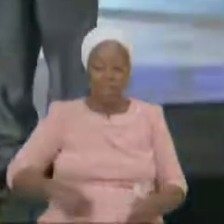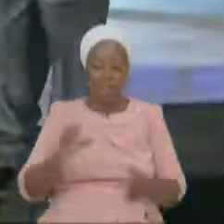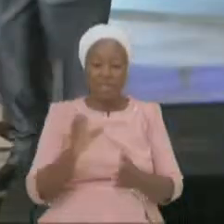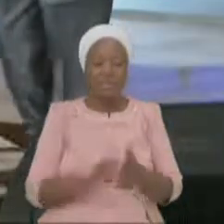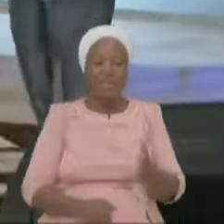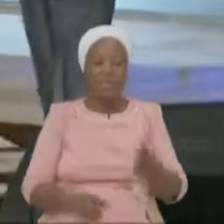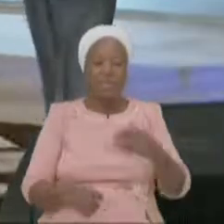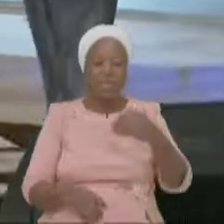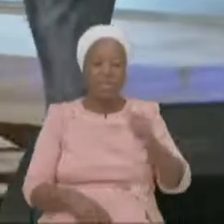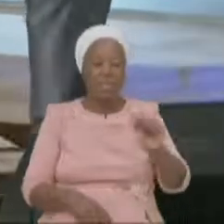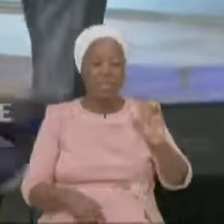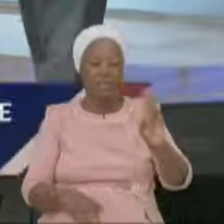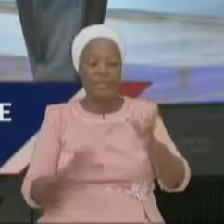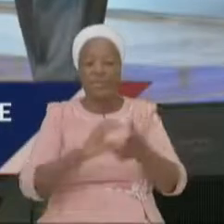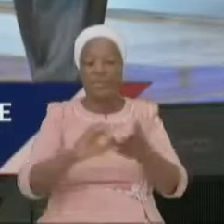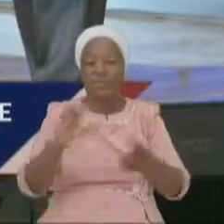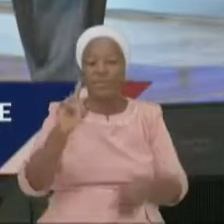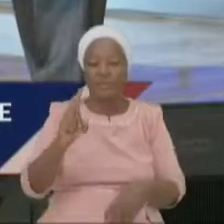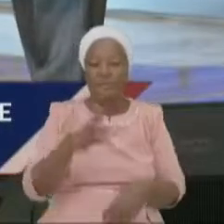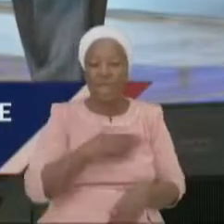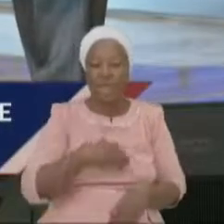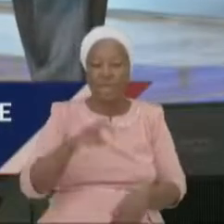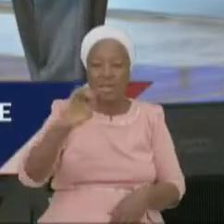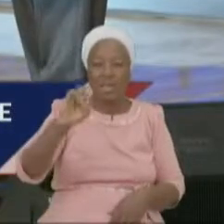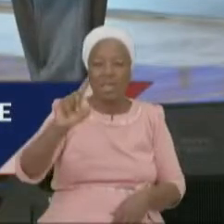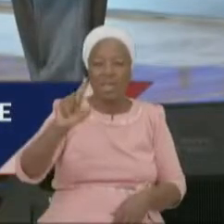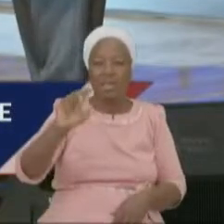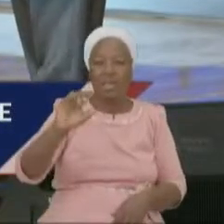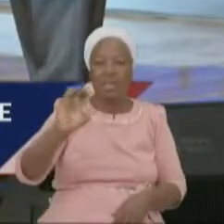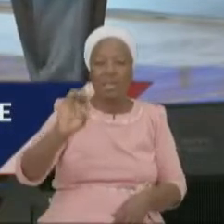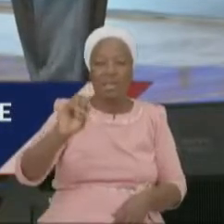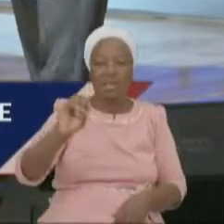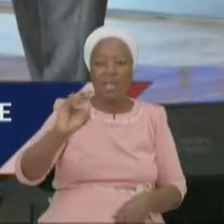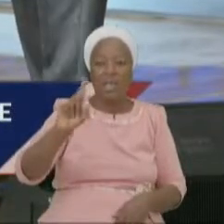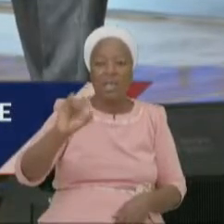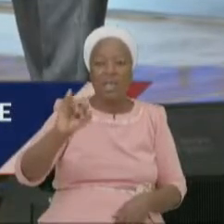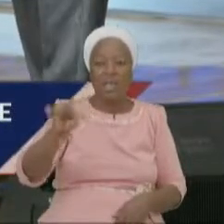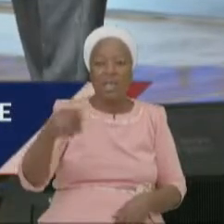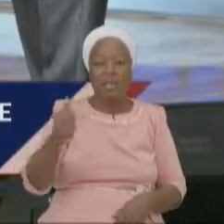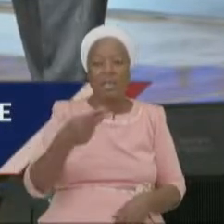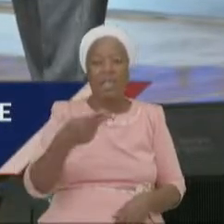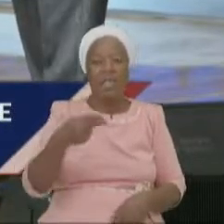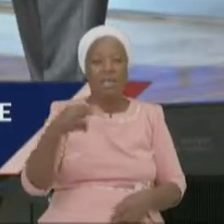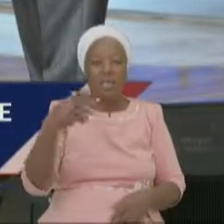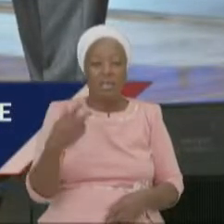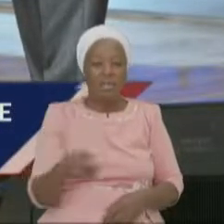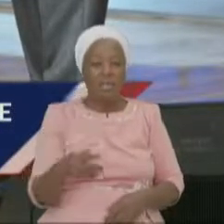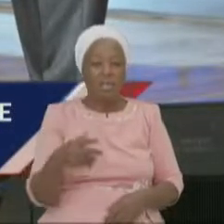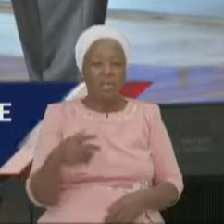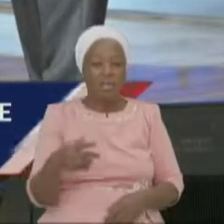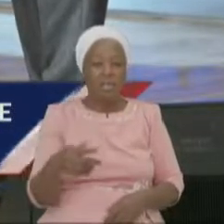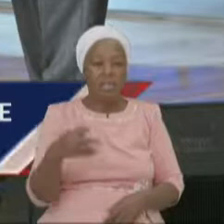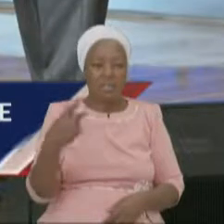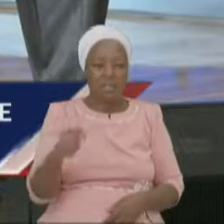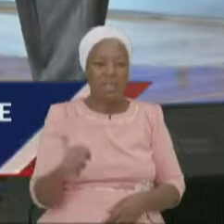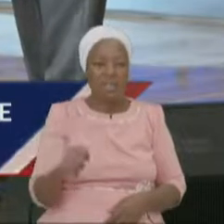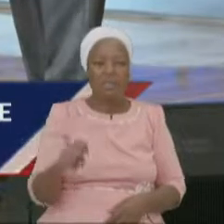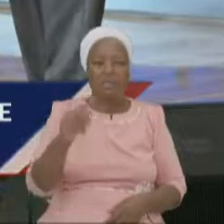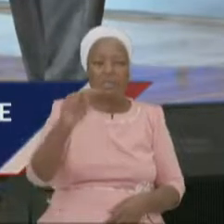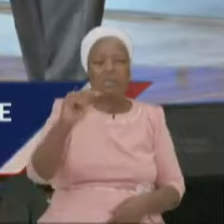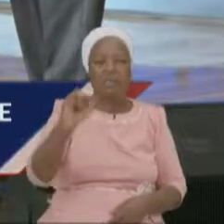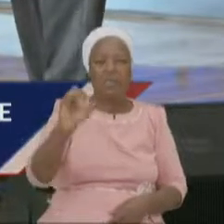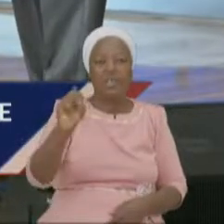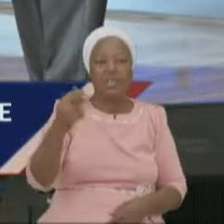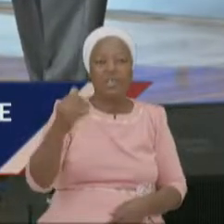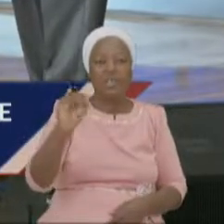17, verse 1. And Elijah the Tishbite, who was of the inhabitants of Gilead,